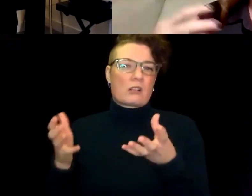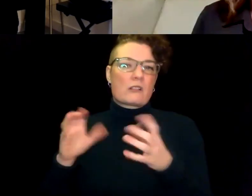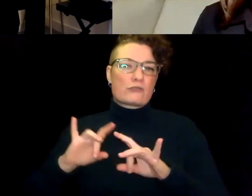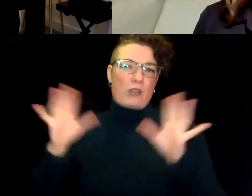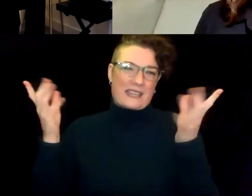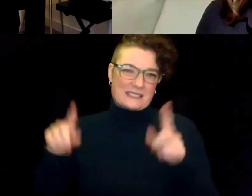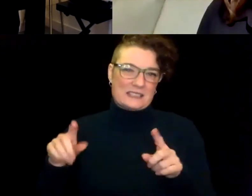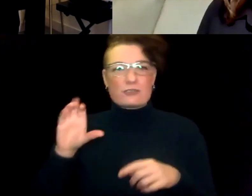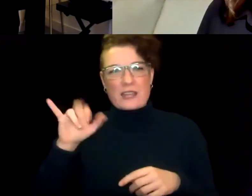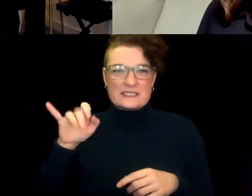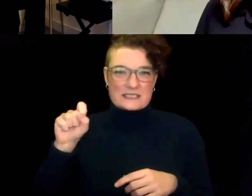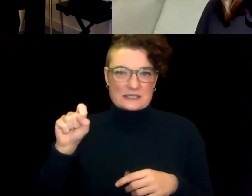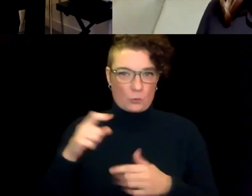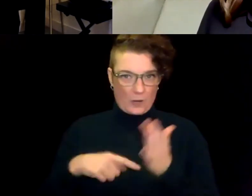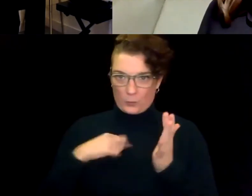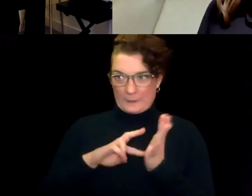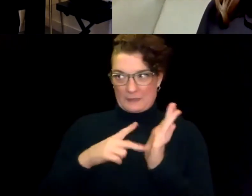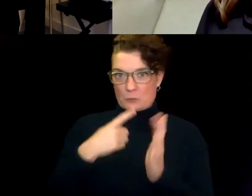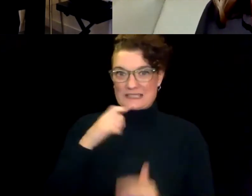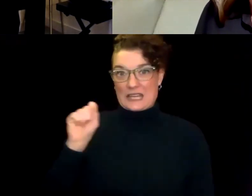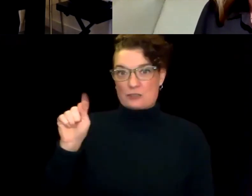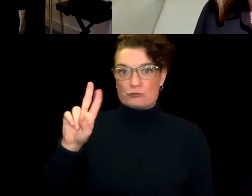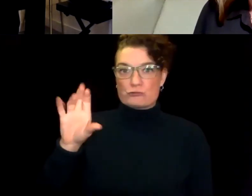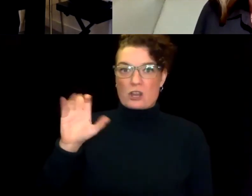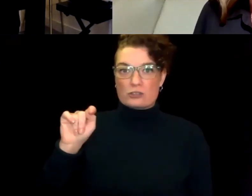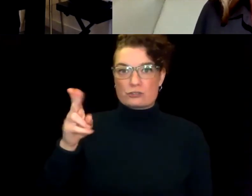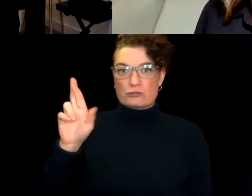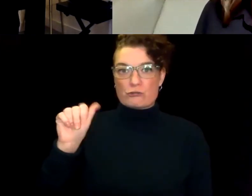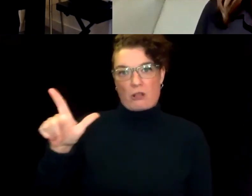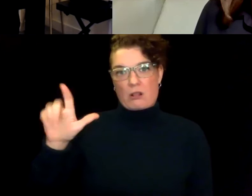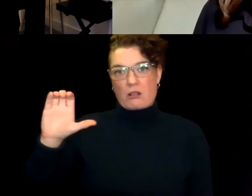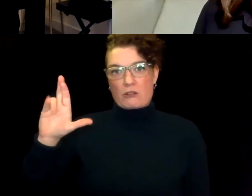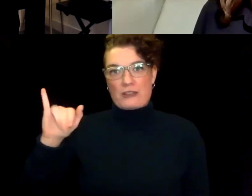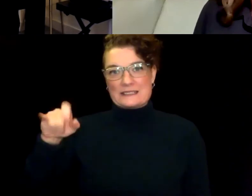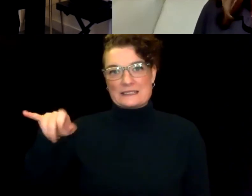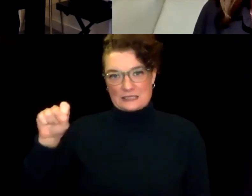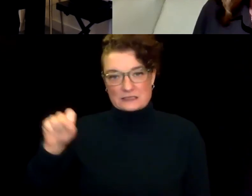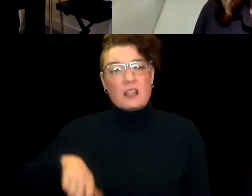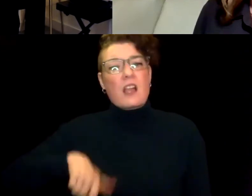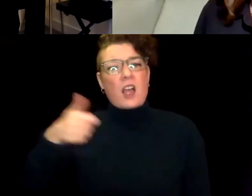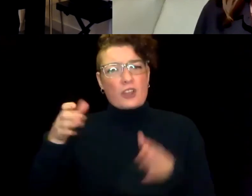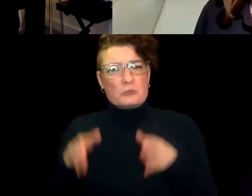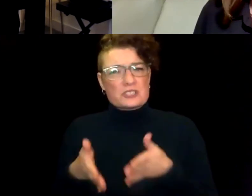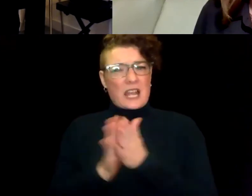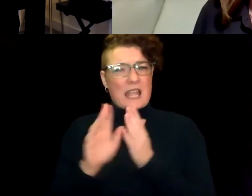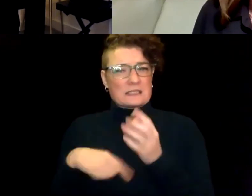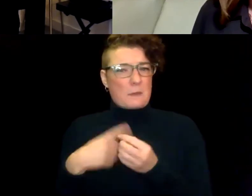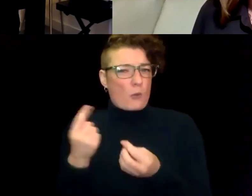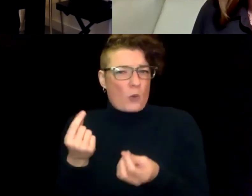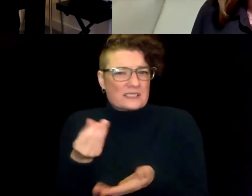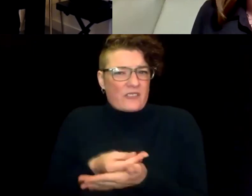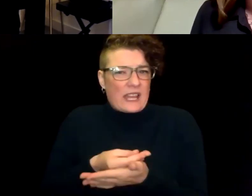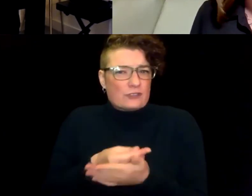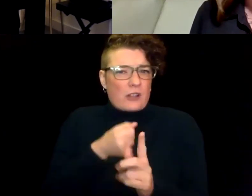we mean when we say structural crisis. And then the other was someone asking about the financial impact and implications of